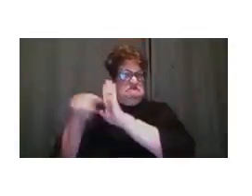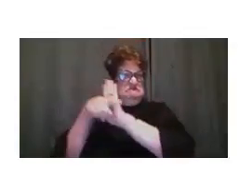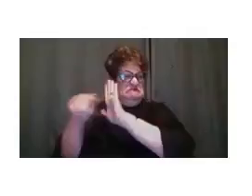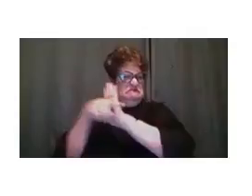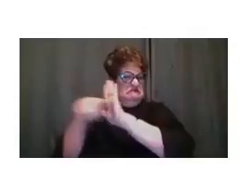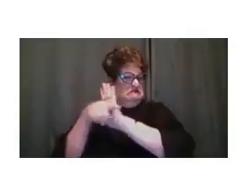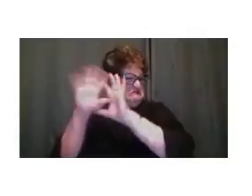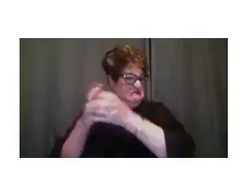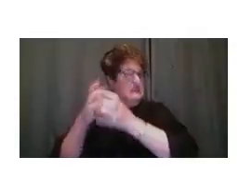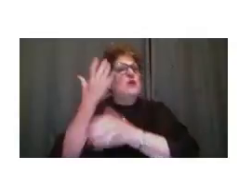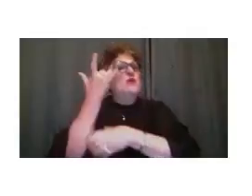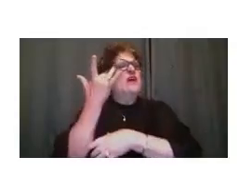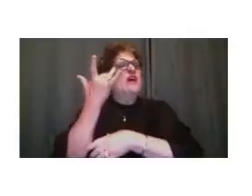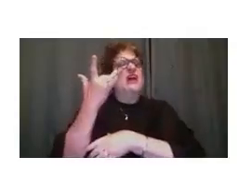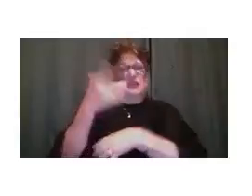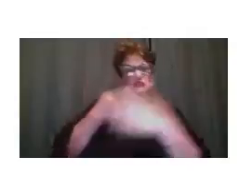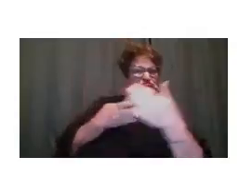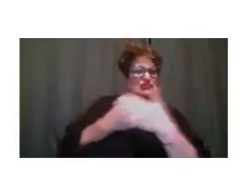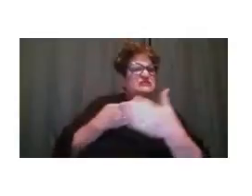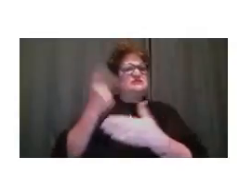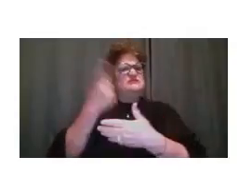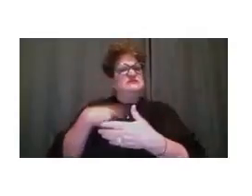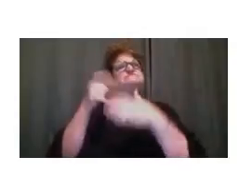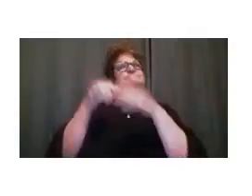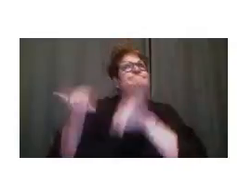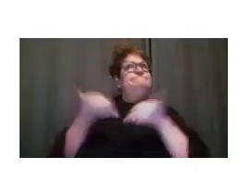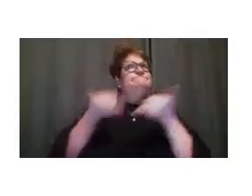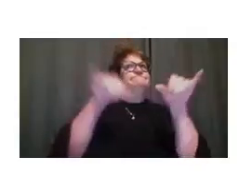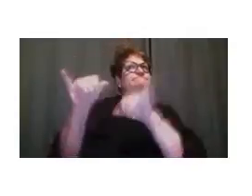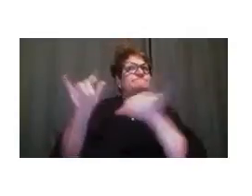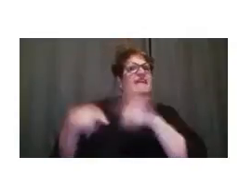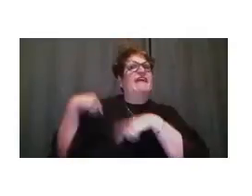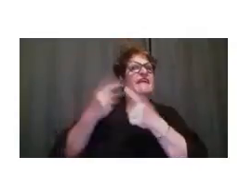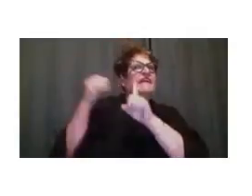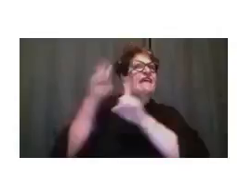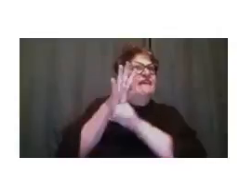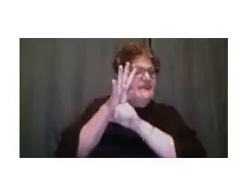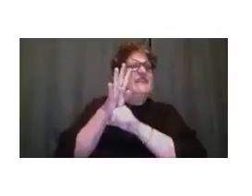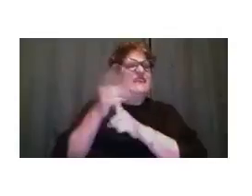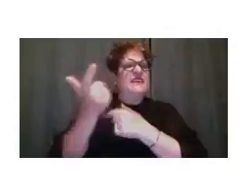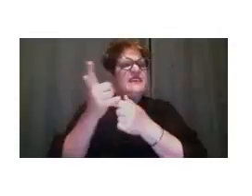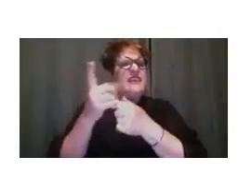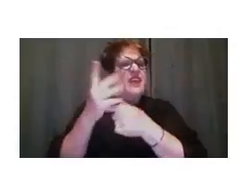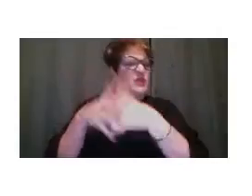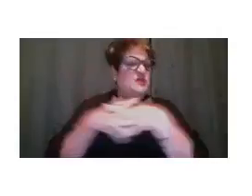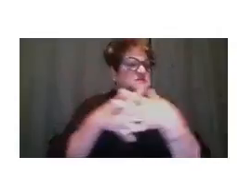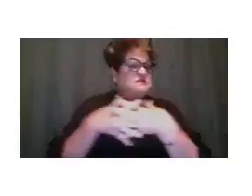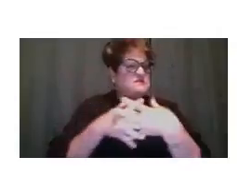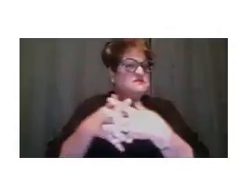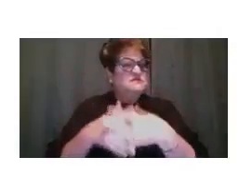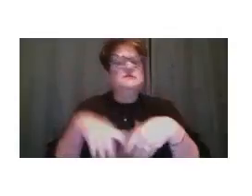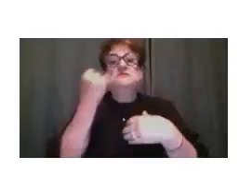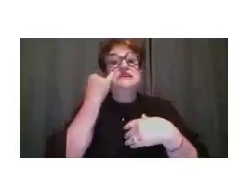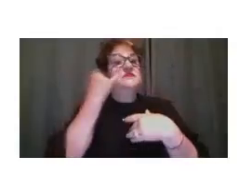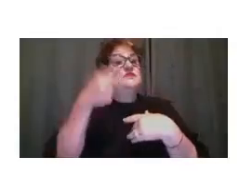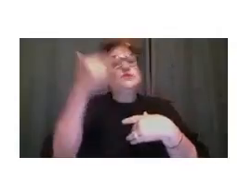on the prejudices and stereotypes that we've been exposed to in our society. But if we were aware of that thinking, we simply know better and